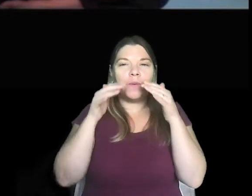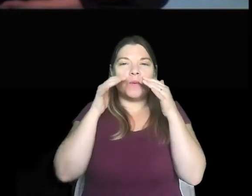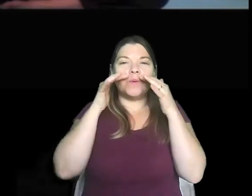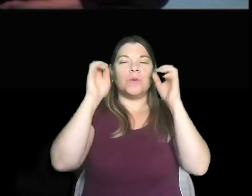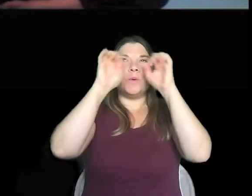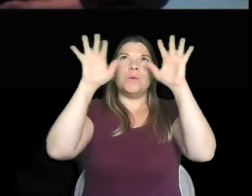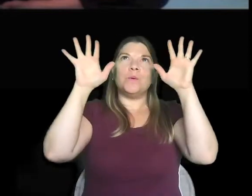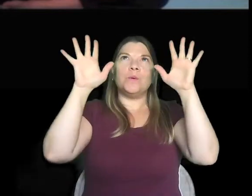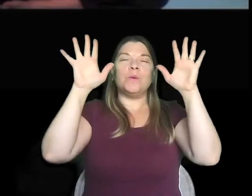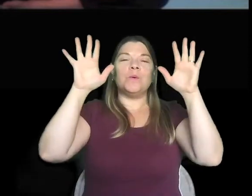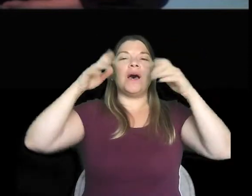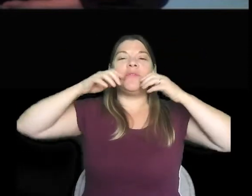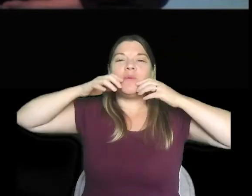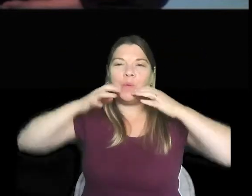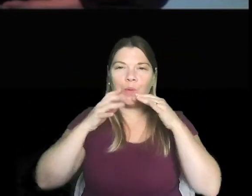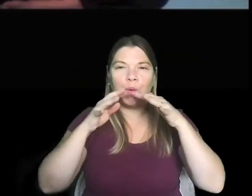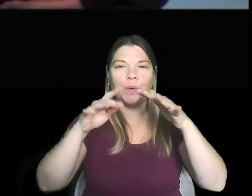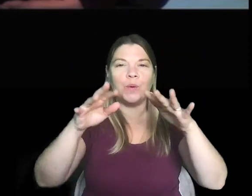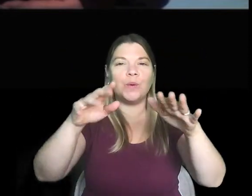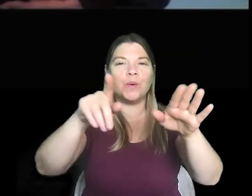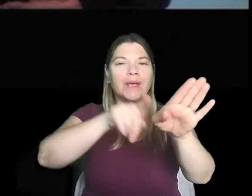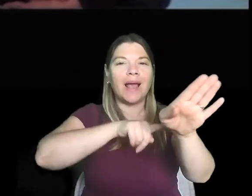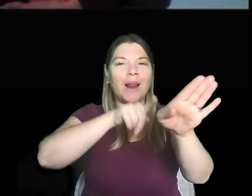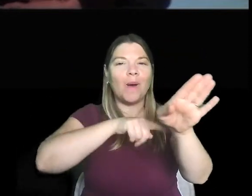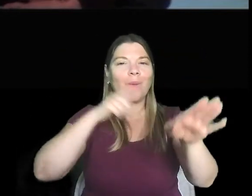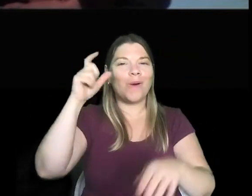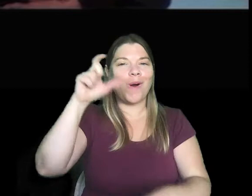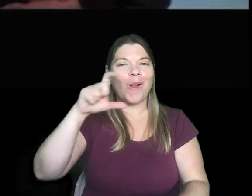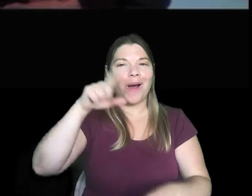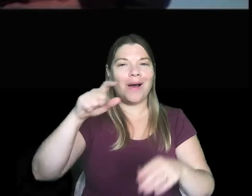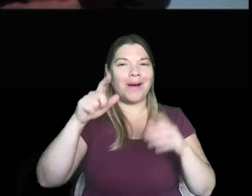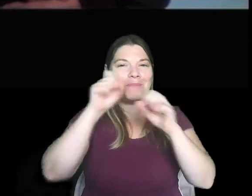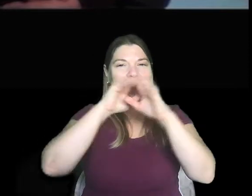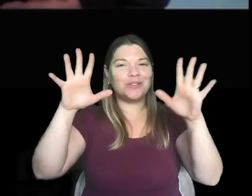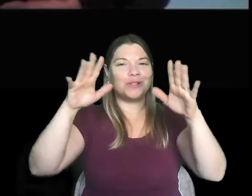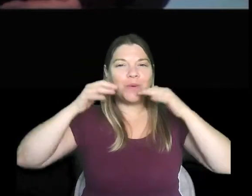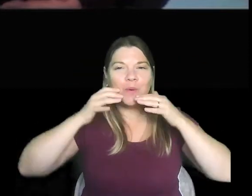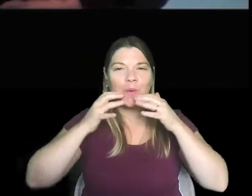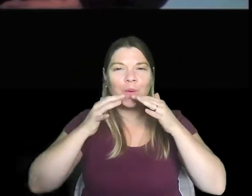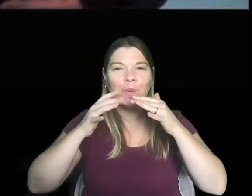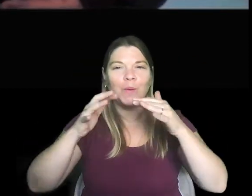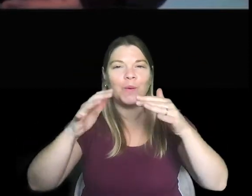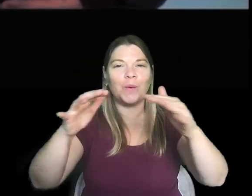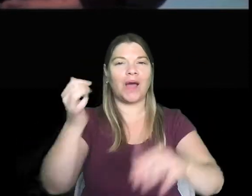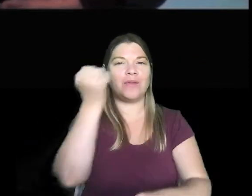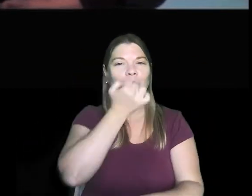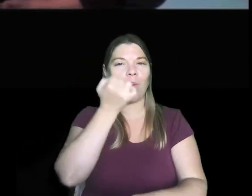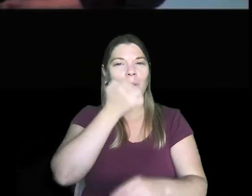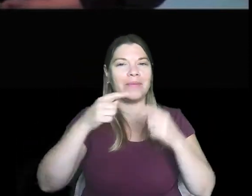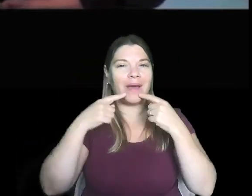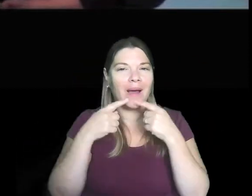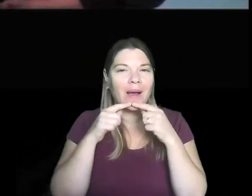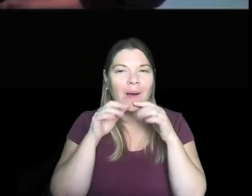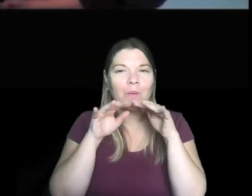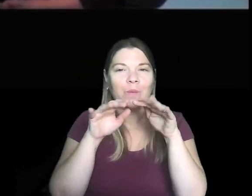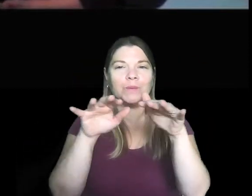And blow this across the room, heat and warmth leaving your body. Linzy and Alice move their bodies